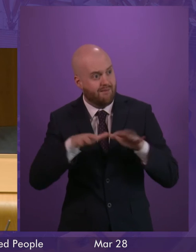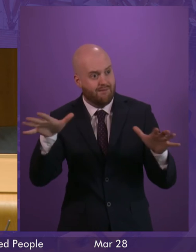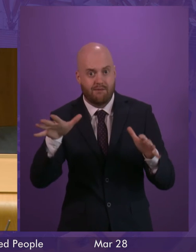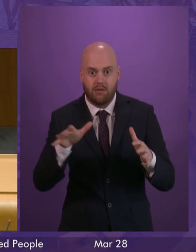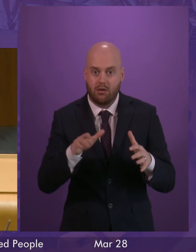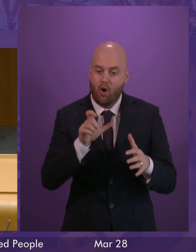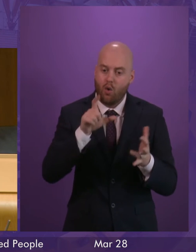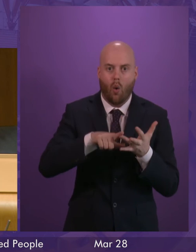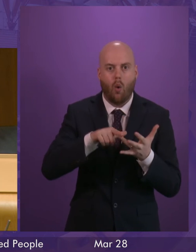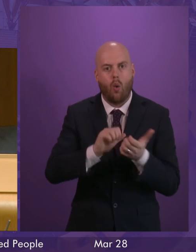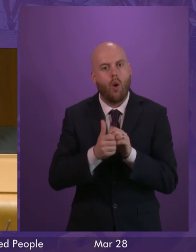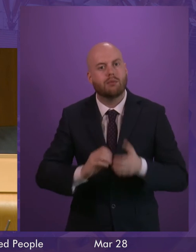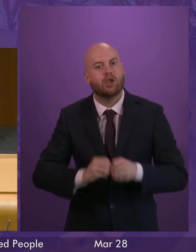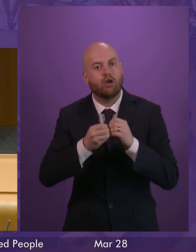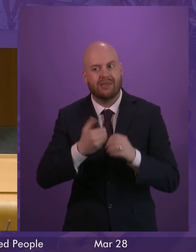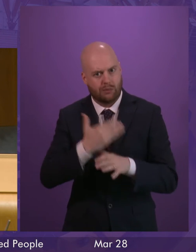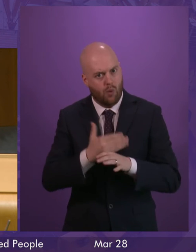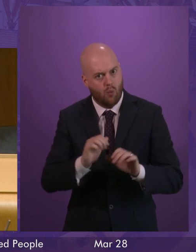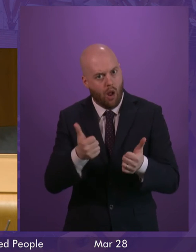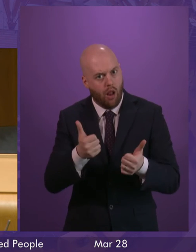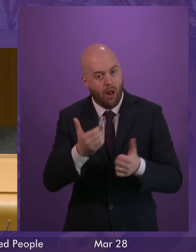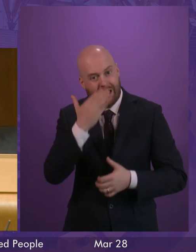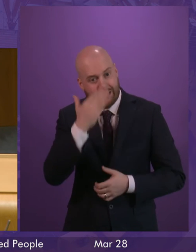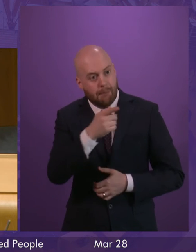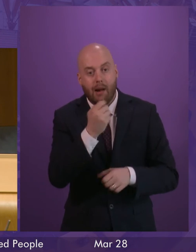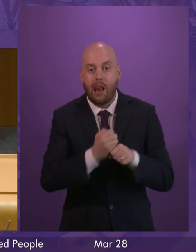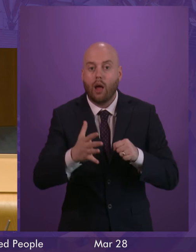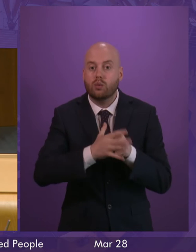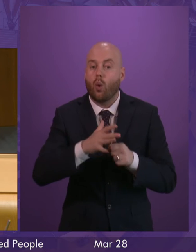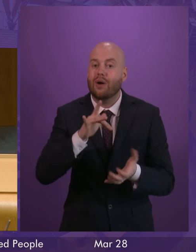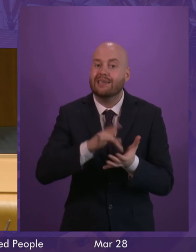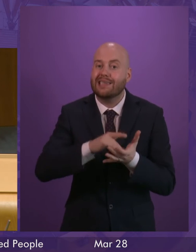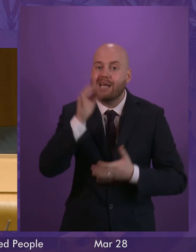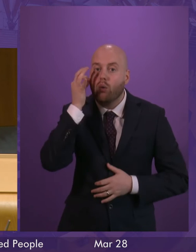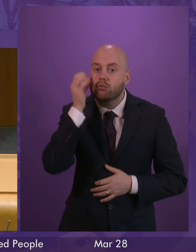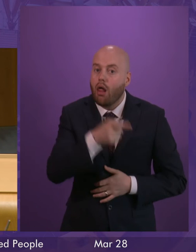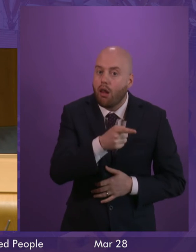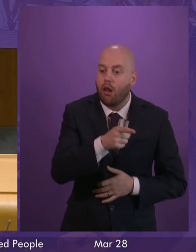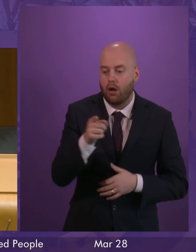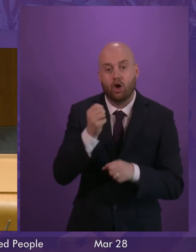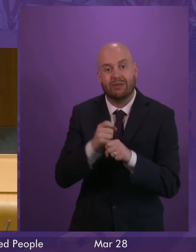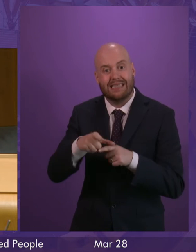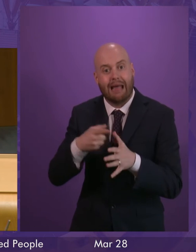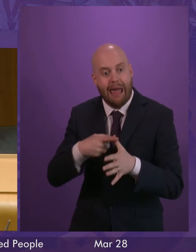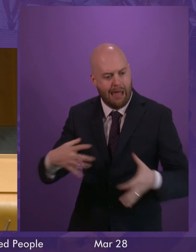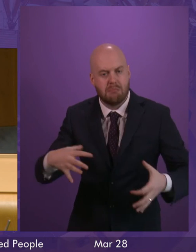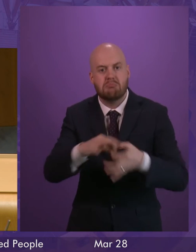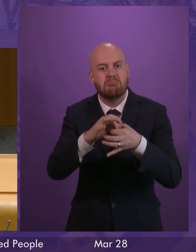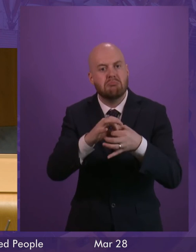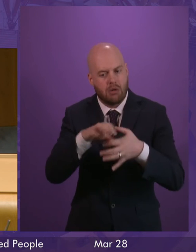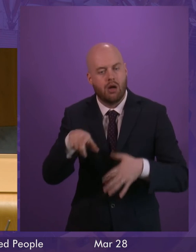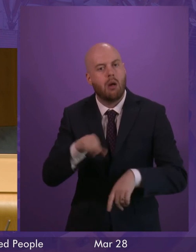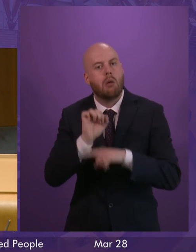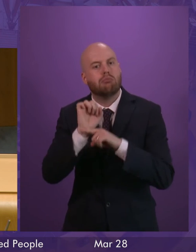They talk about that partnership work. Glasgow City Council and the GDA partnership, the rights now, welfare rights protect, to help mitigate